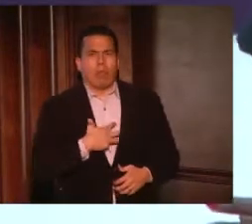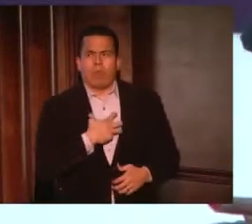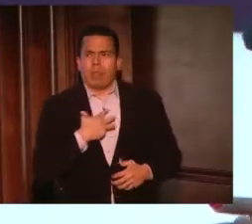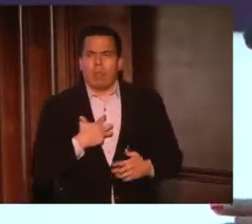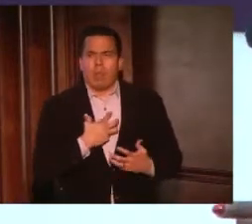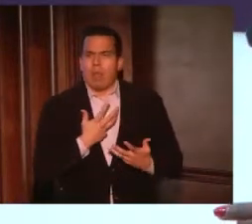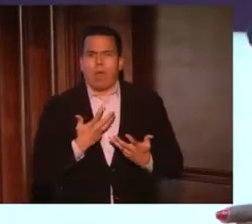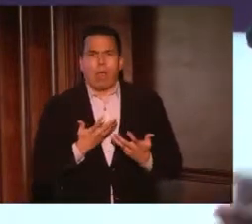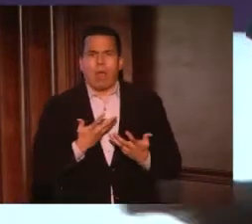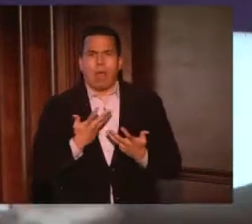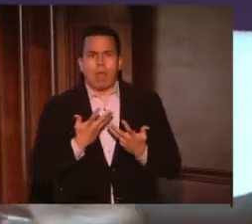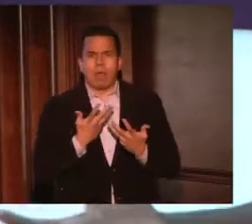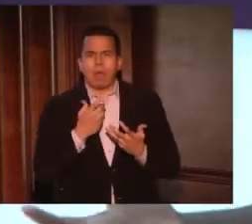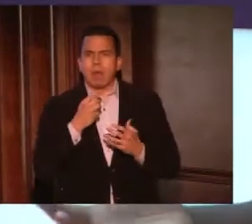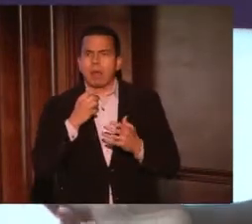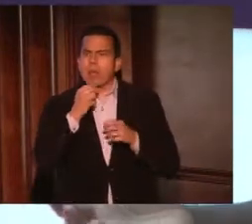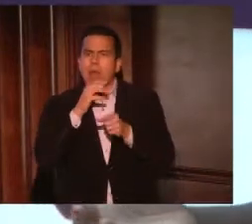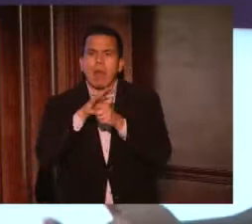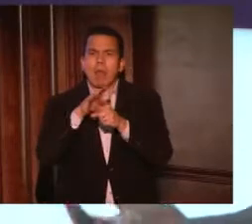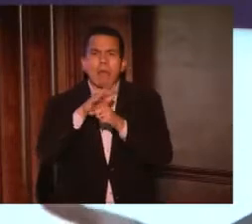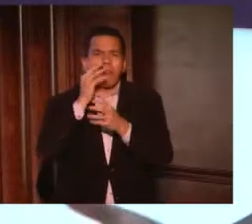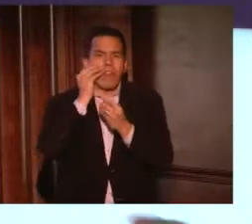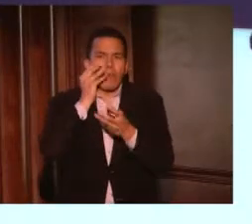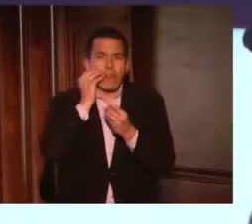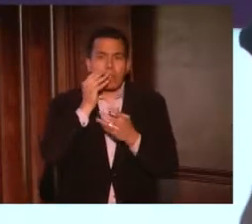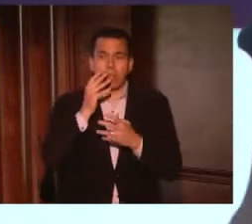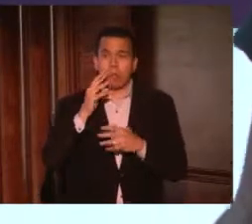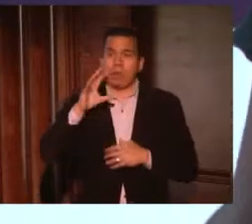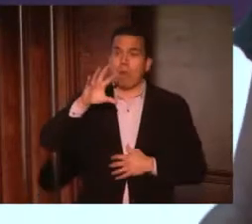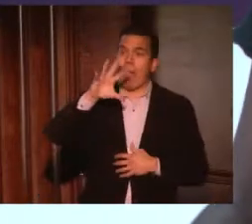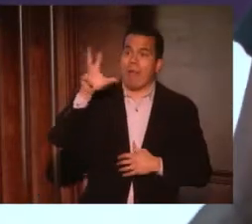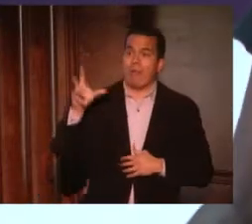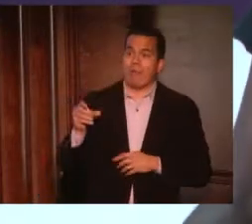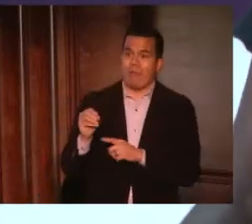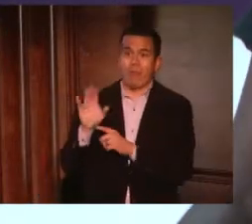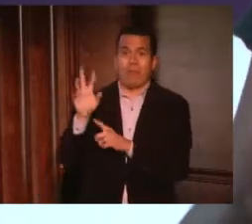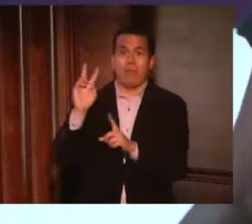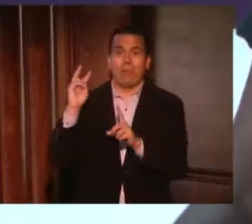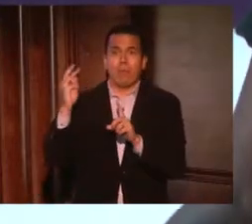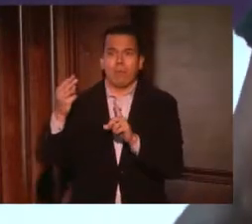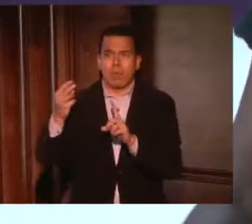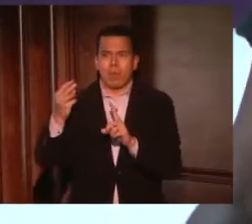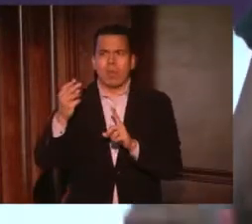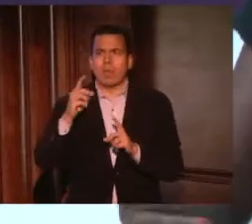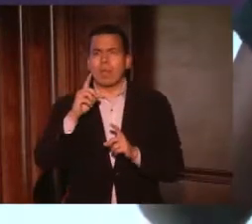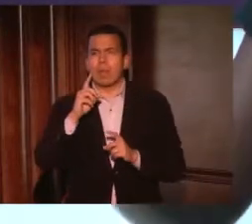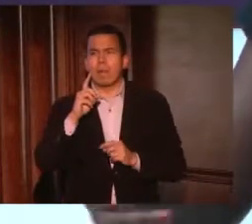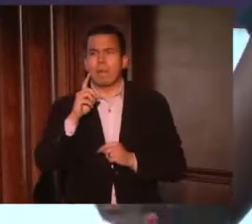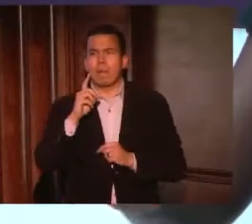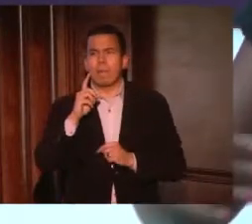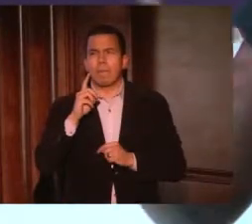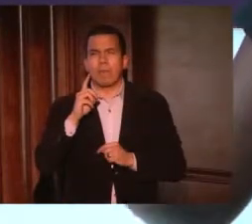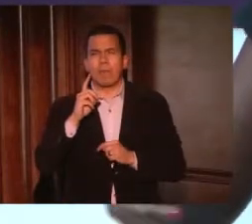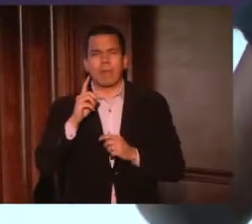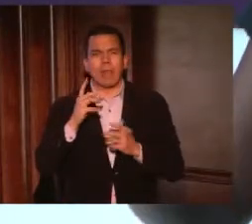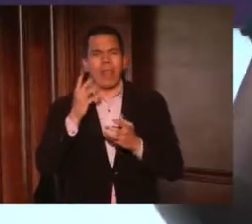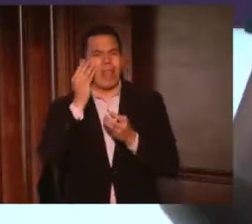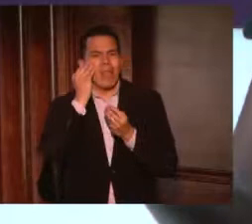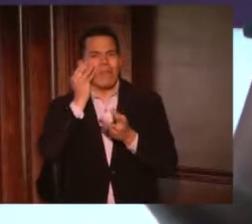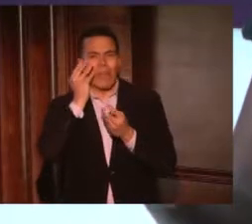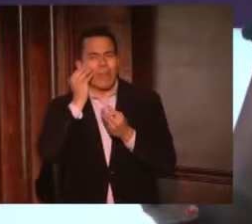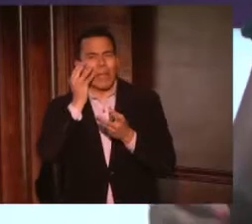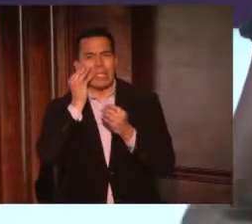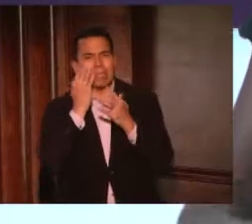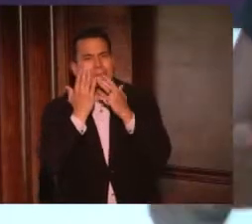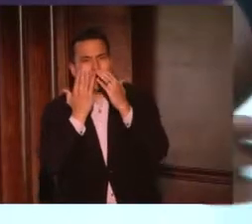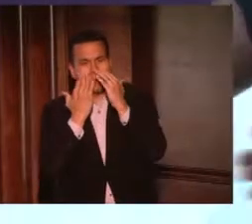information. And also in the African setting, unfortunately, because there isn't proper information and there's a lot